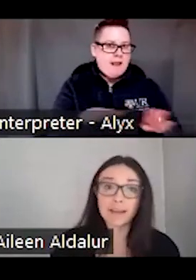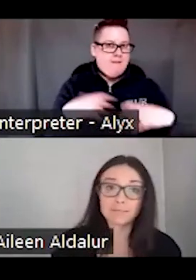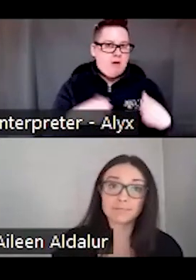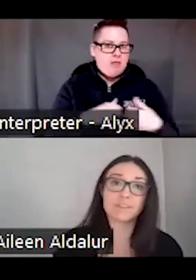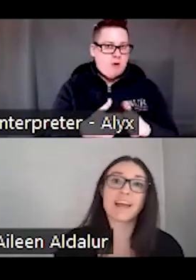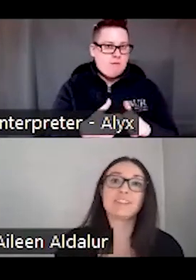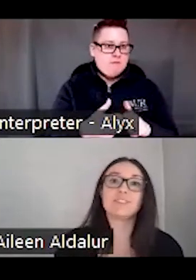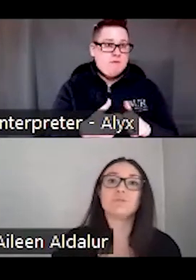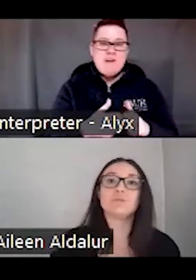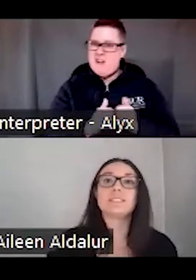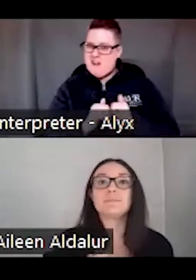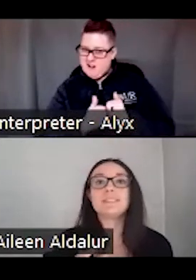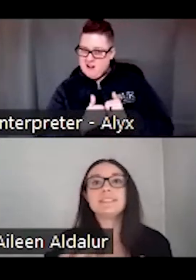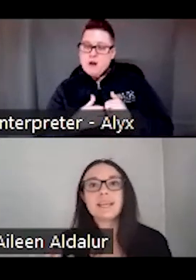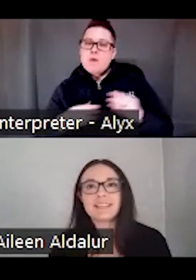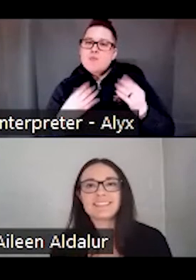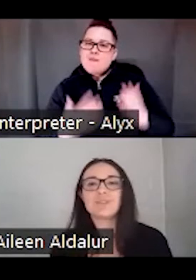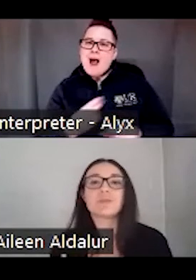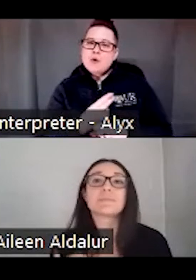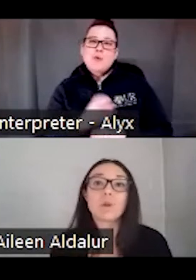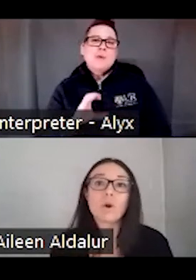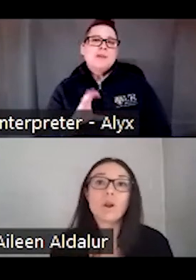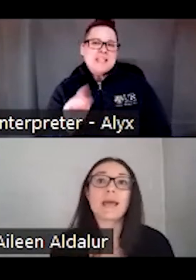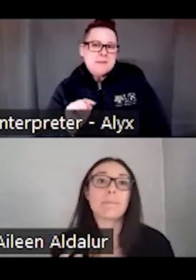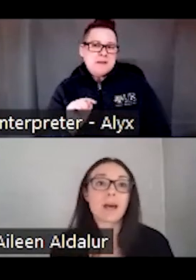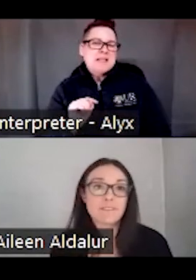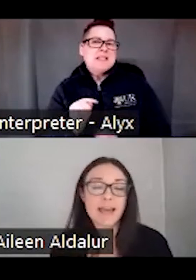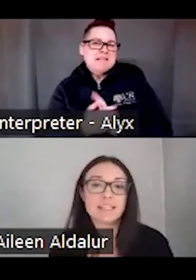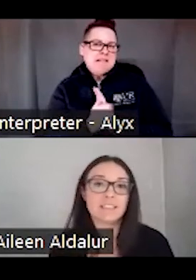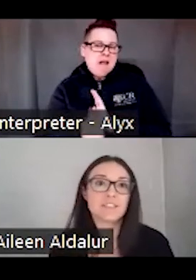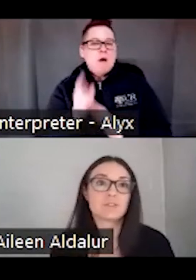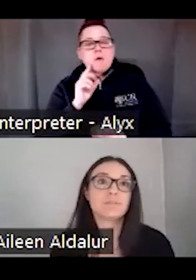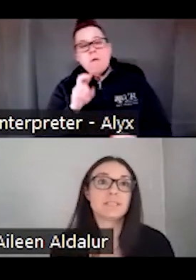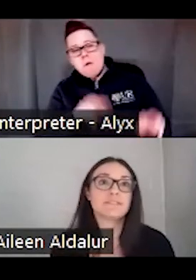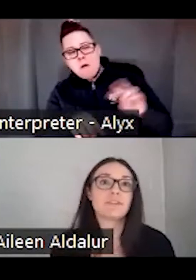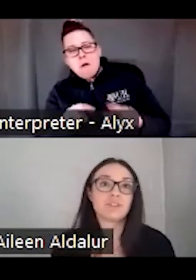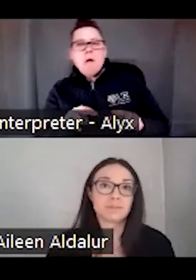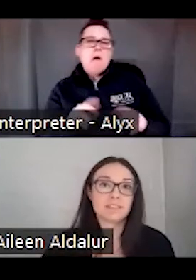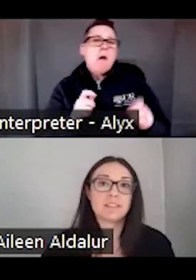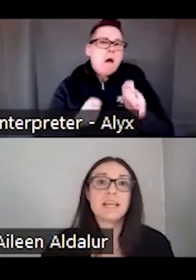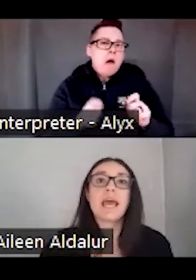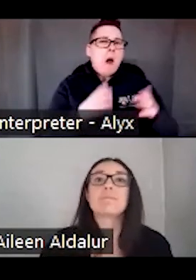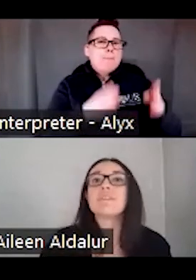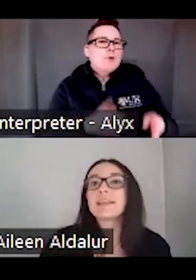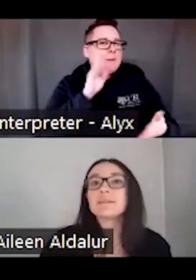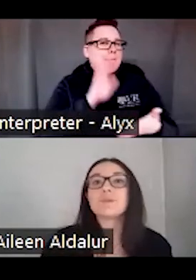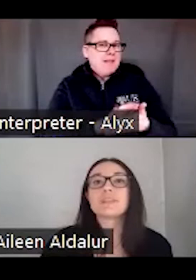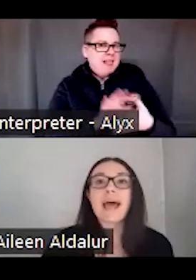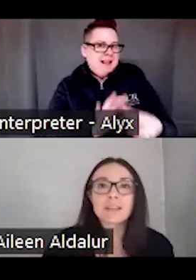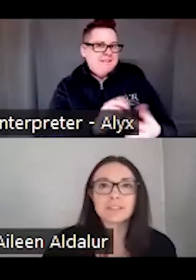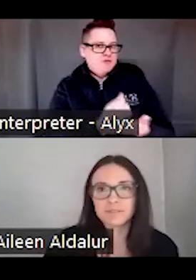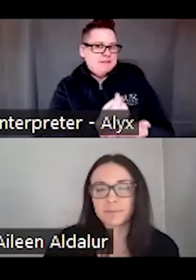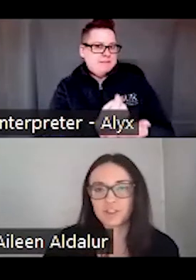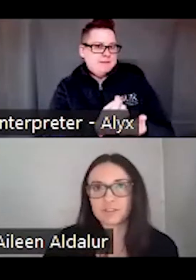To do that, providers use CBT techniques to explore and modify an individual's beliefs about treatment and provide them